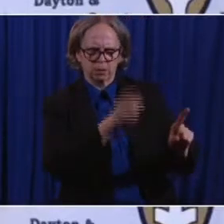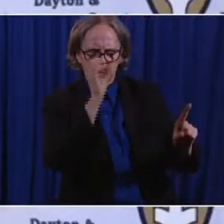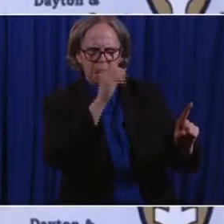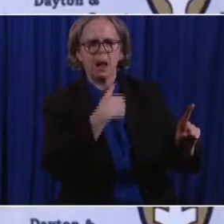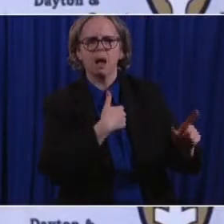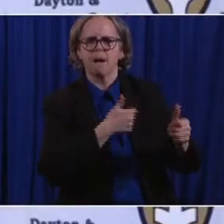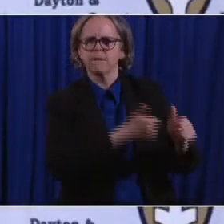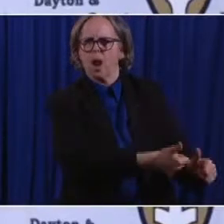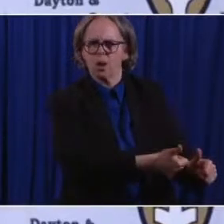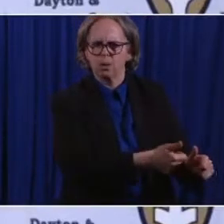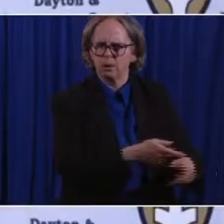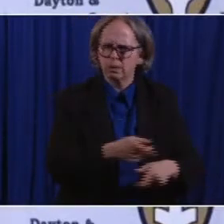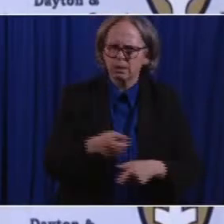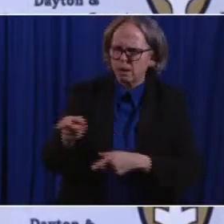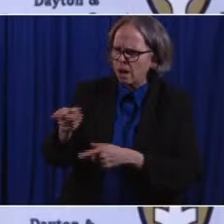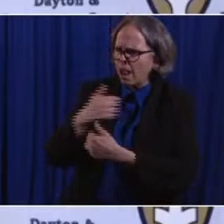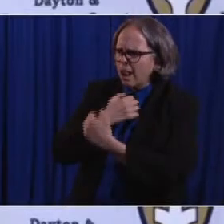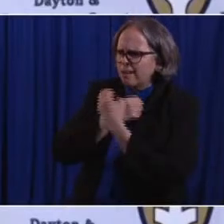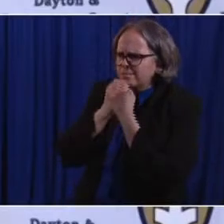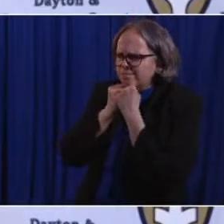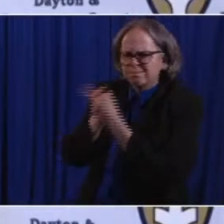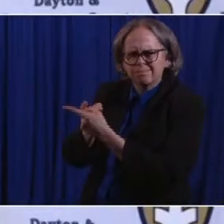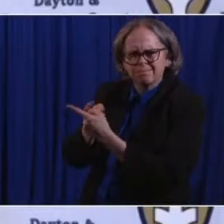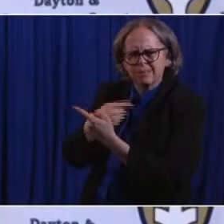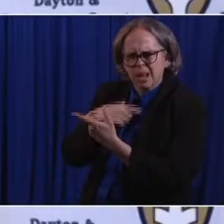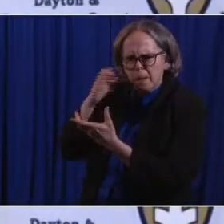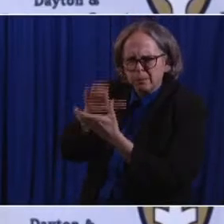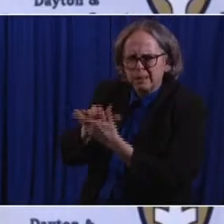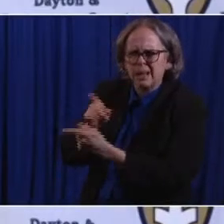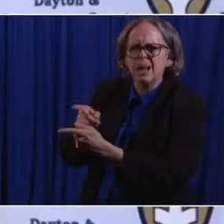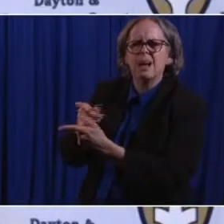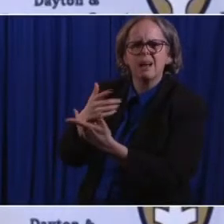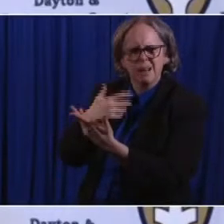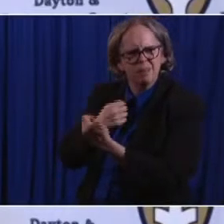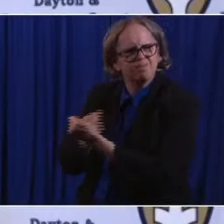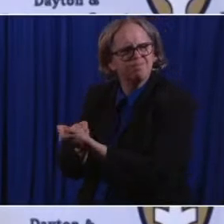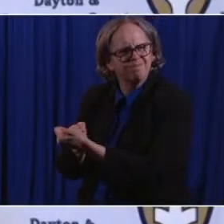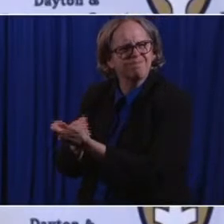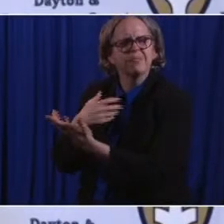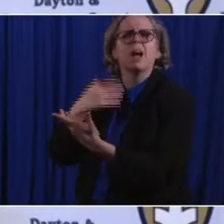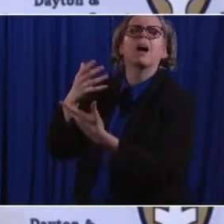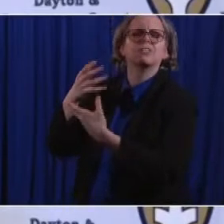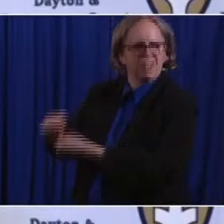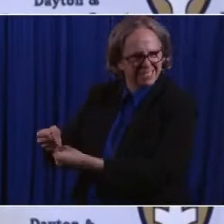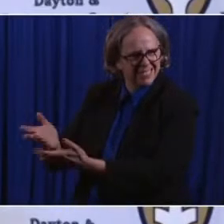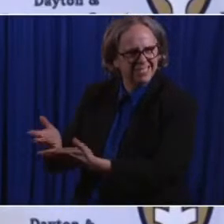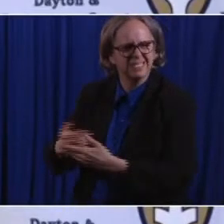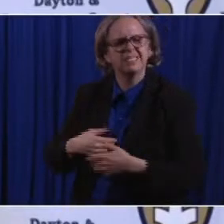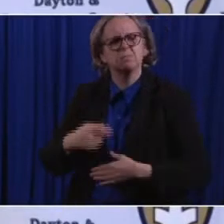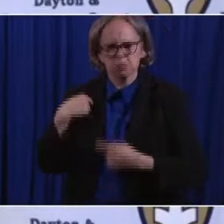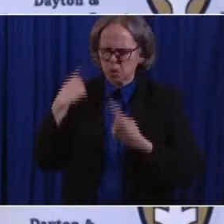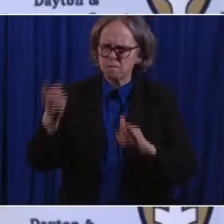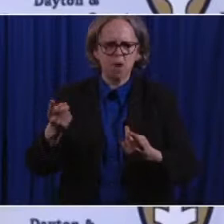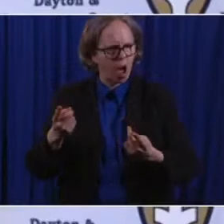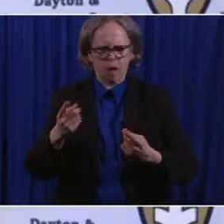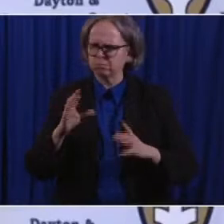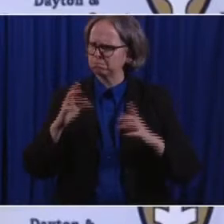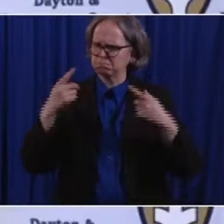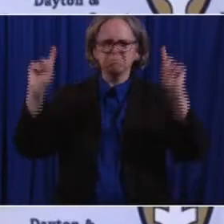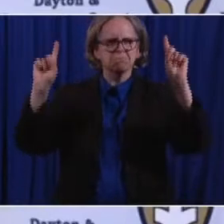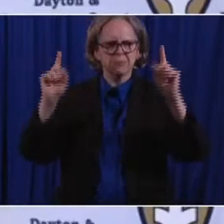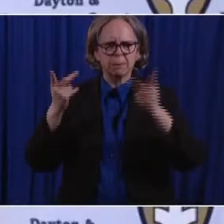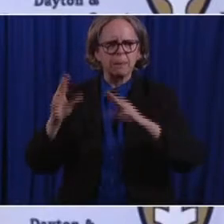love. And I believe that, we're doing okay so far. I think we're doing very well. We just have to